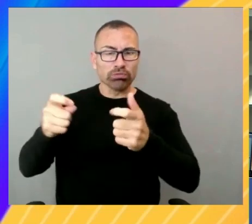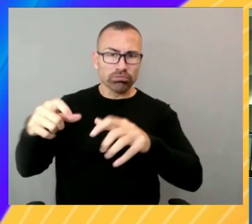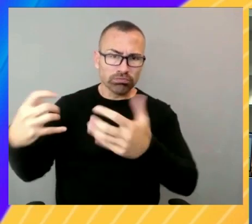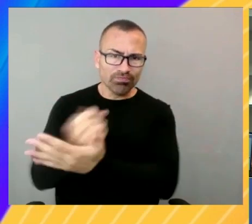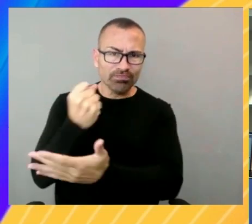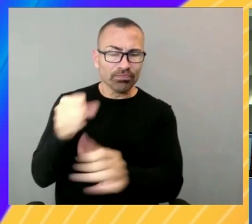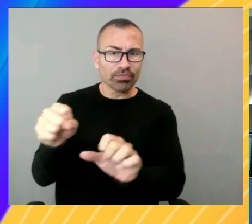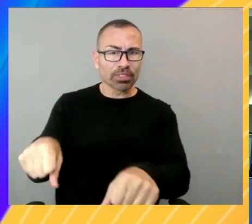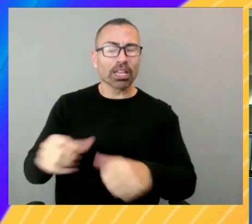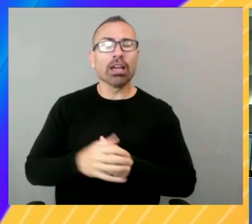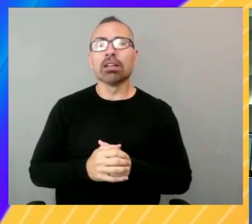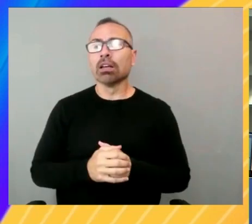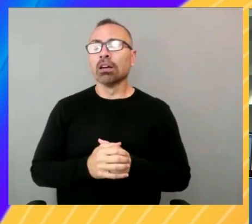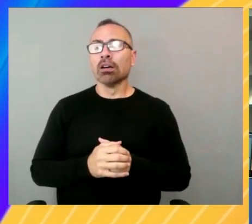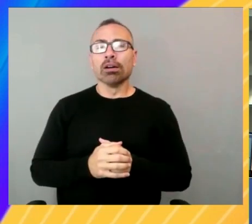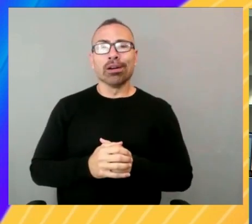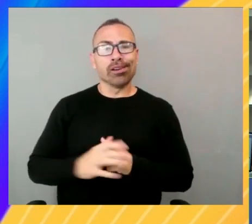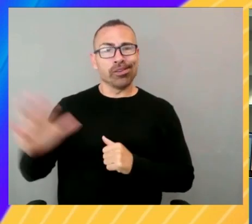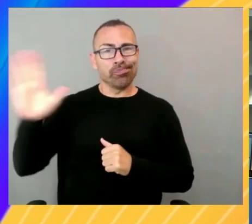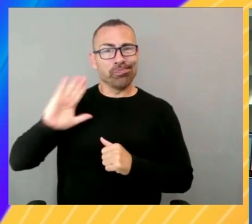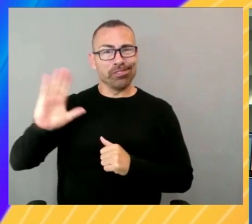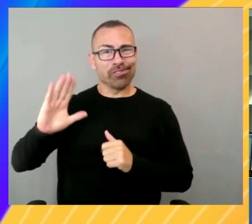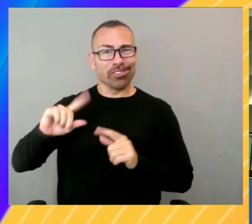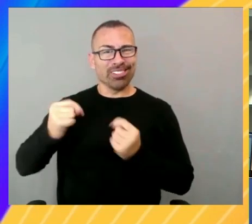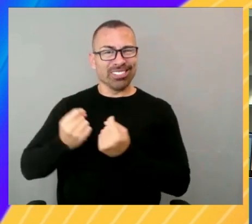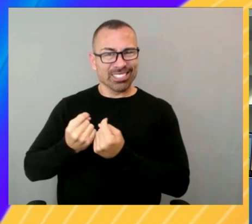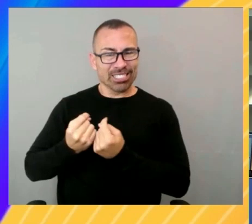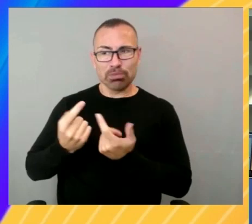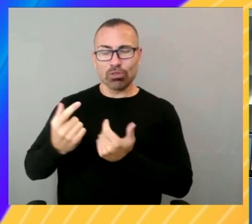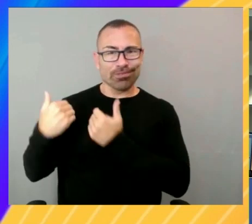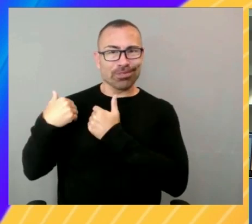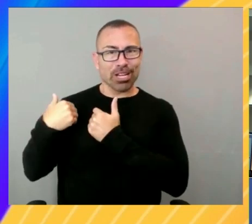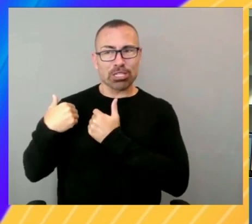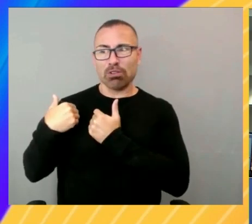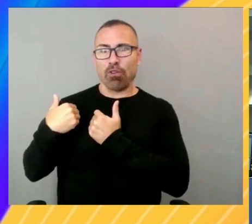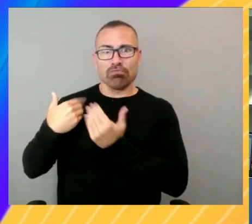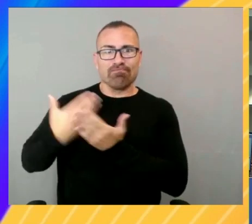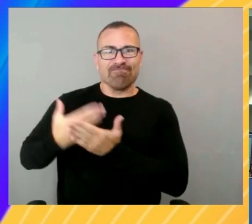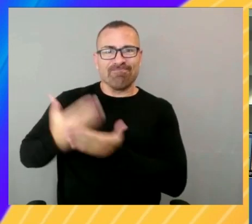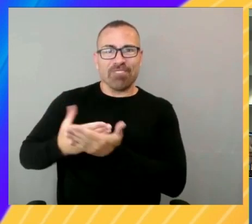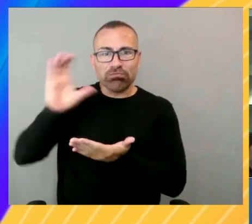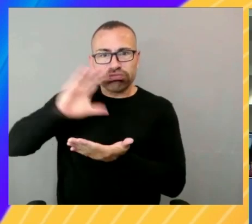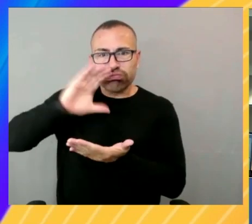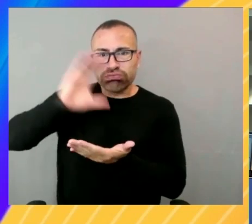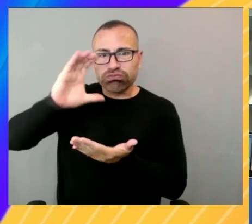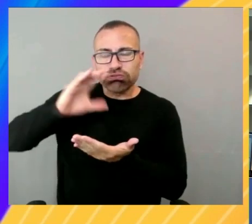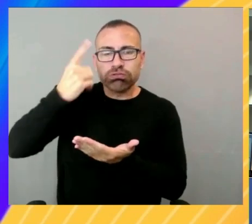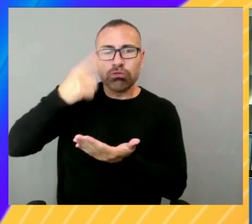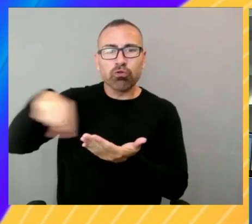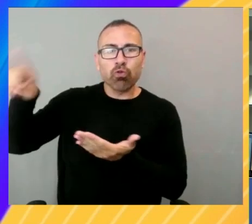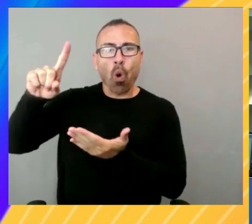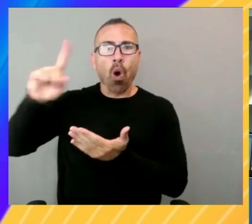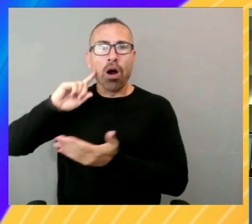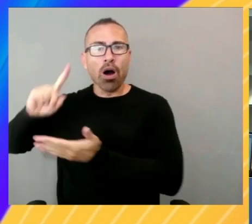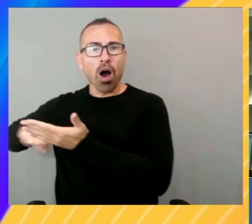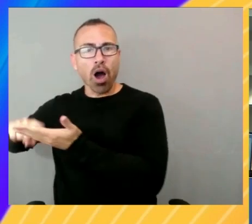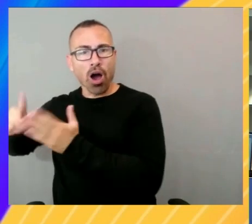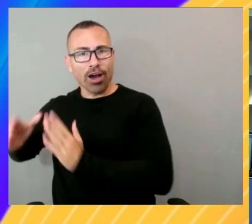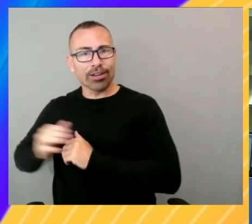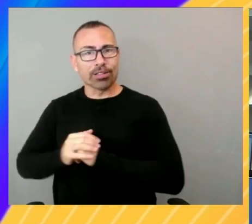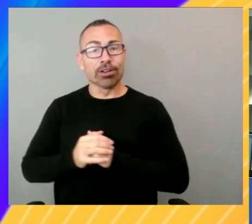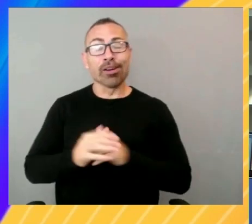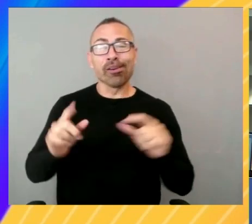evidence for their whatever auditor that they have to meet in front of. A lot of times, using some of these AWS services, they get to inherit those